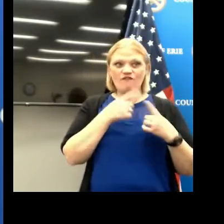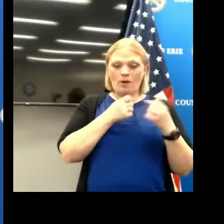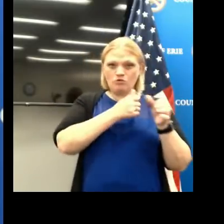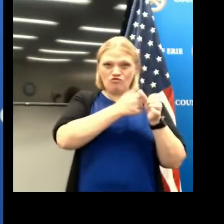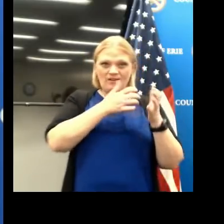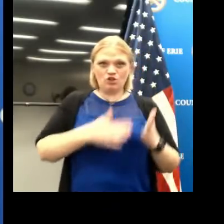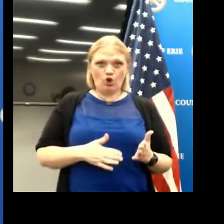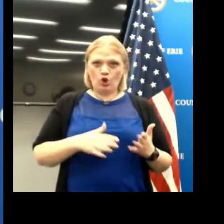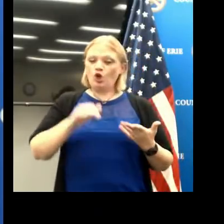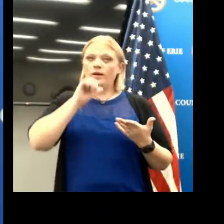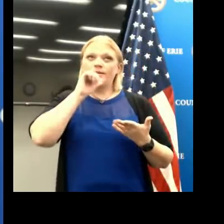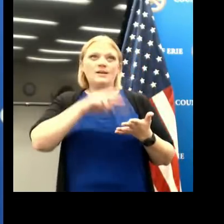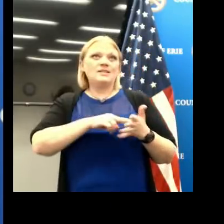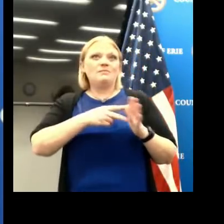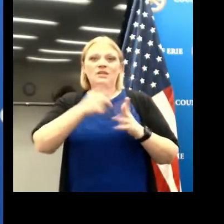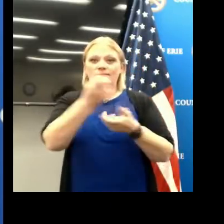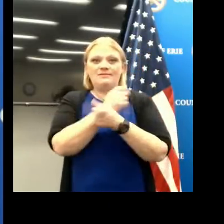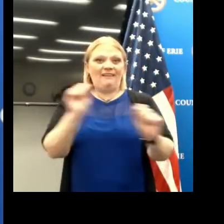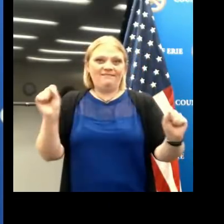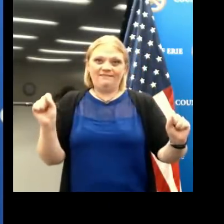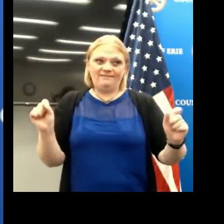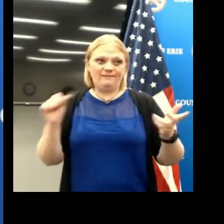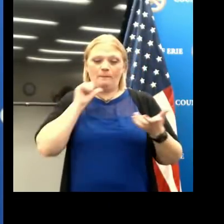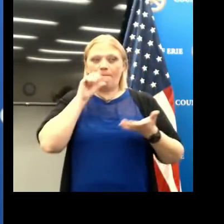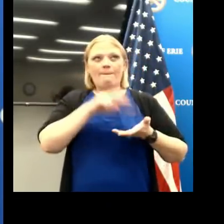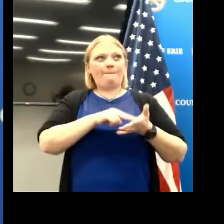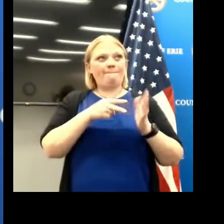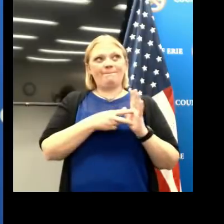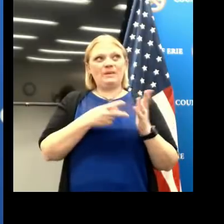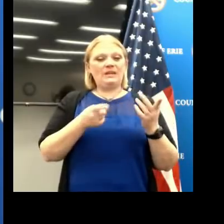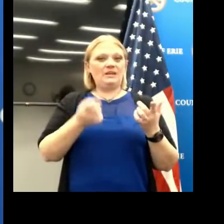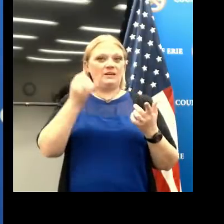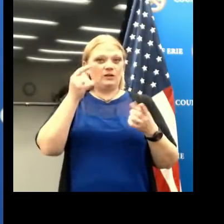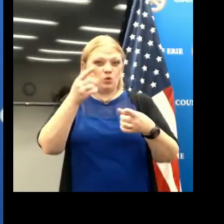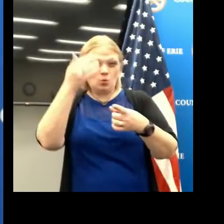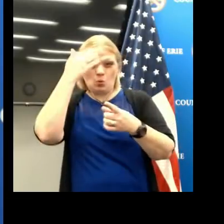tracer doesn't mean that you're safe. Doesn't mean that if you know